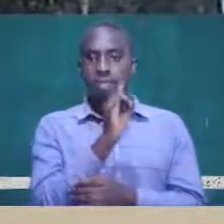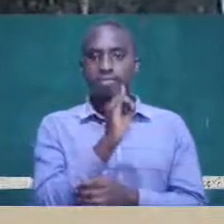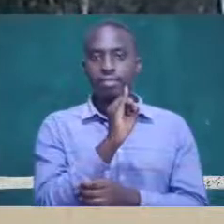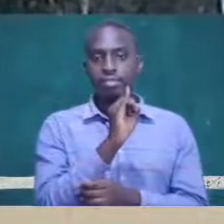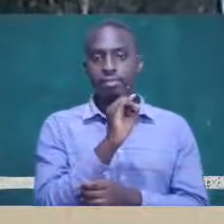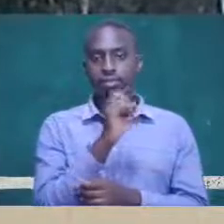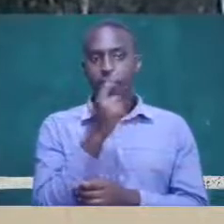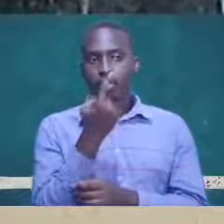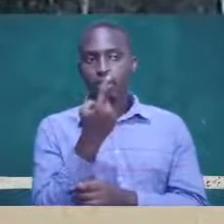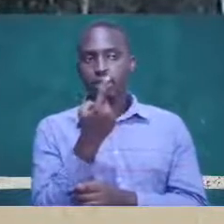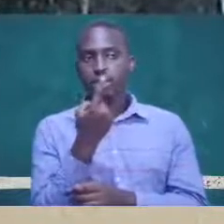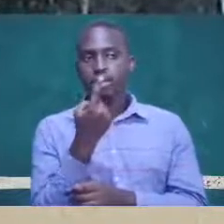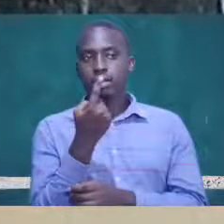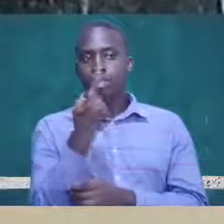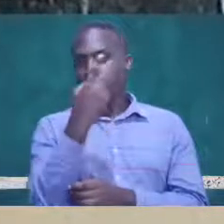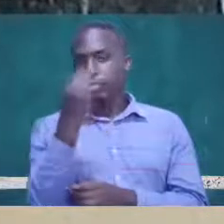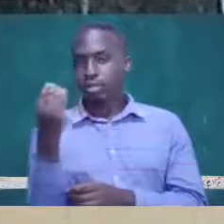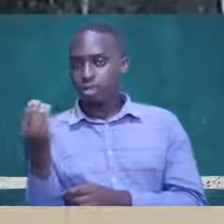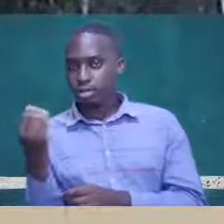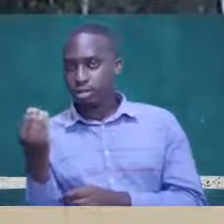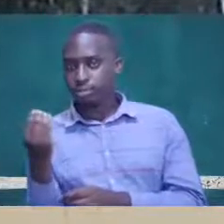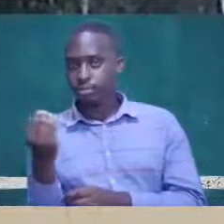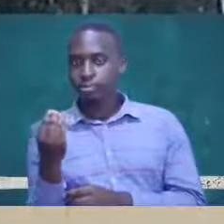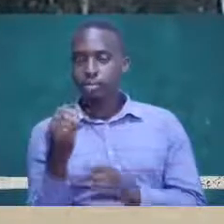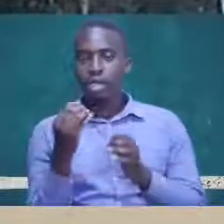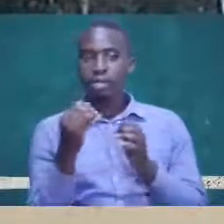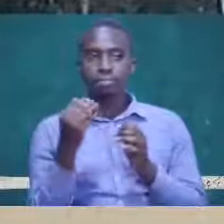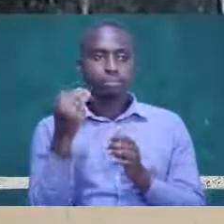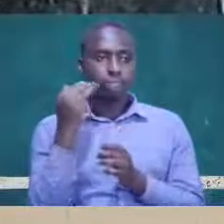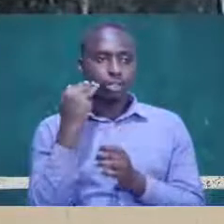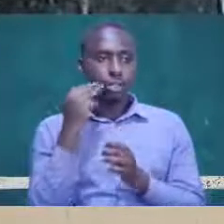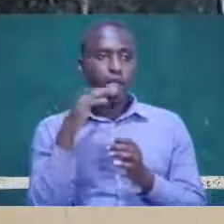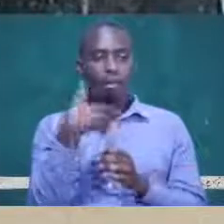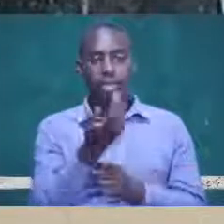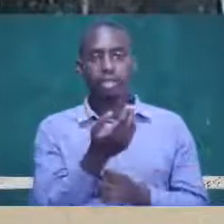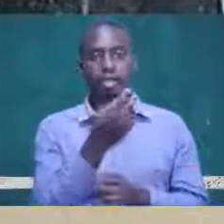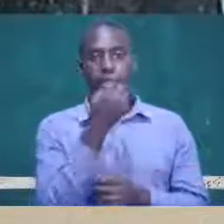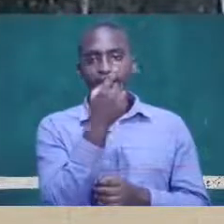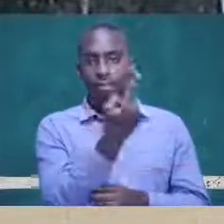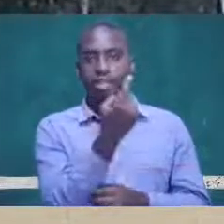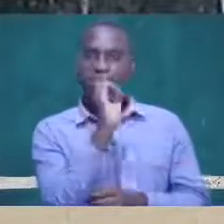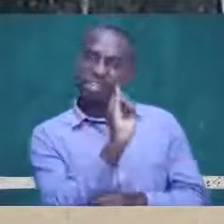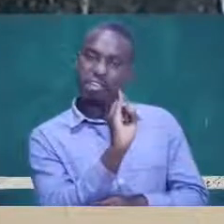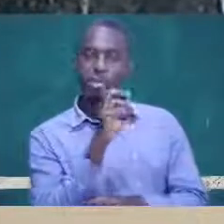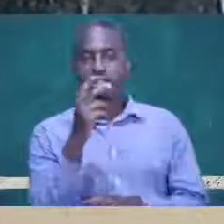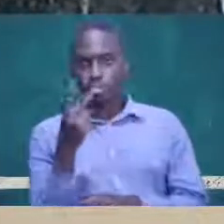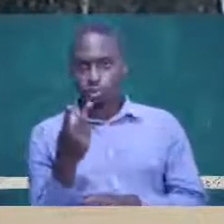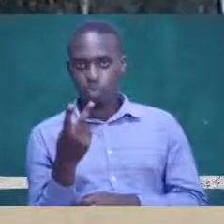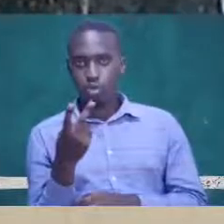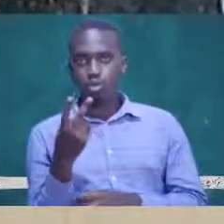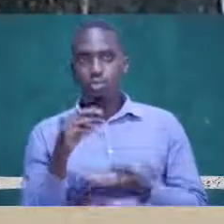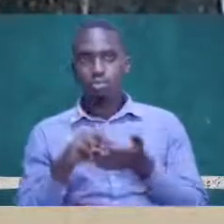is 100. Investment 1 is 100 million. And our investment 2 is